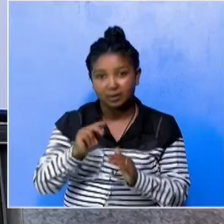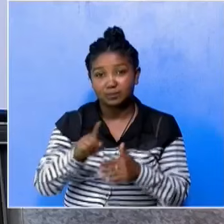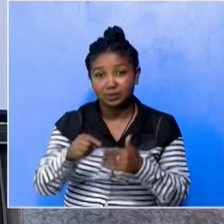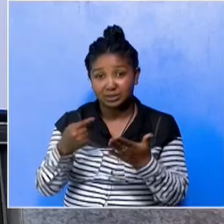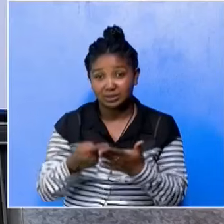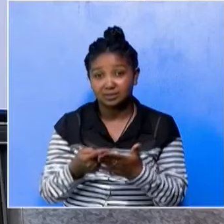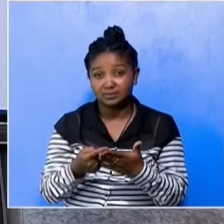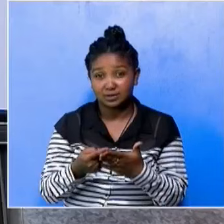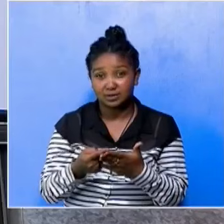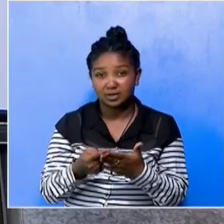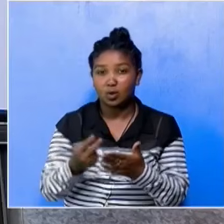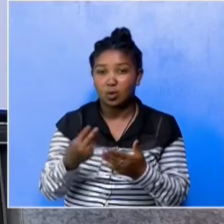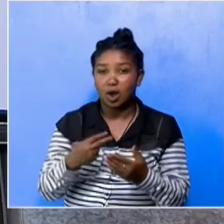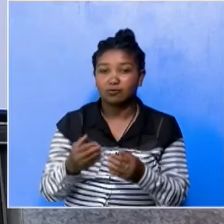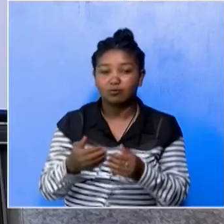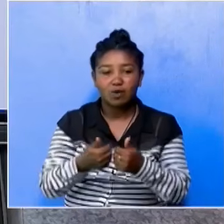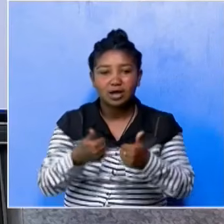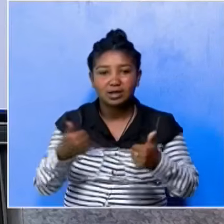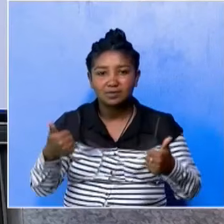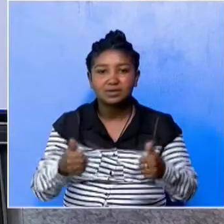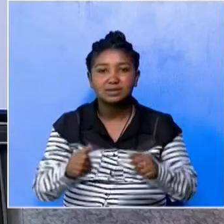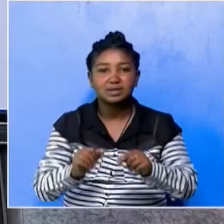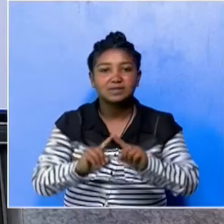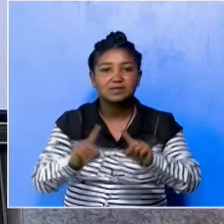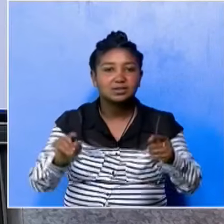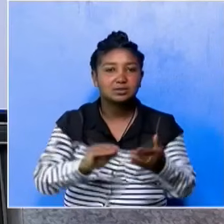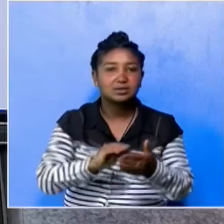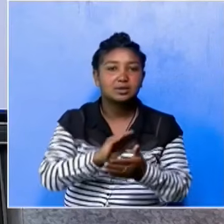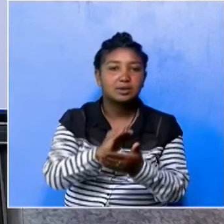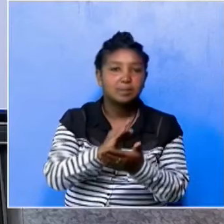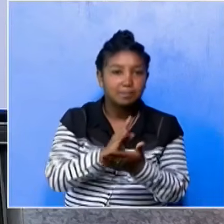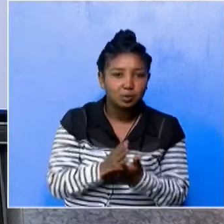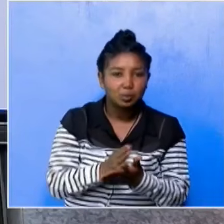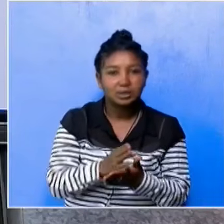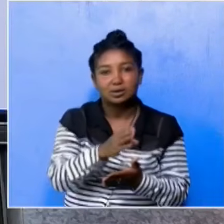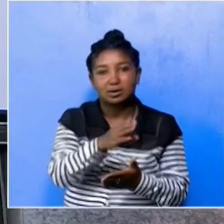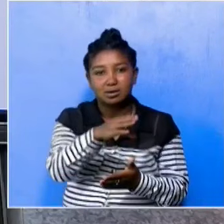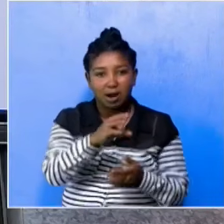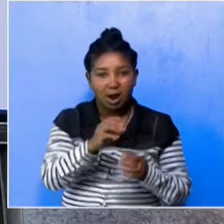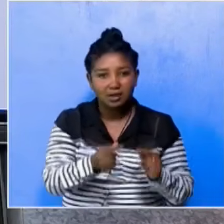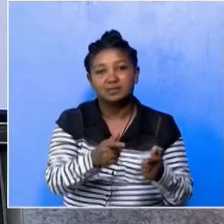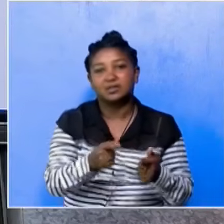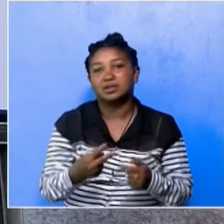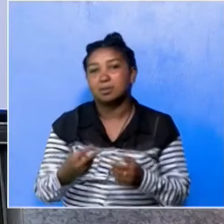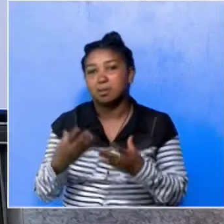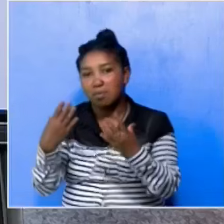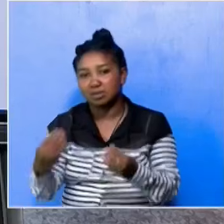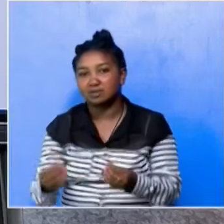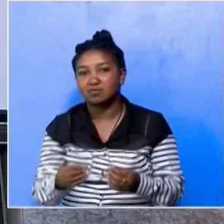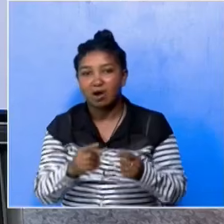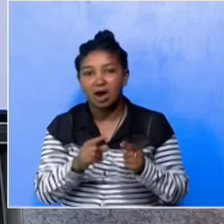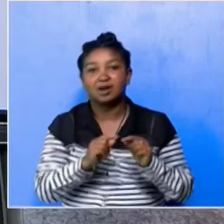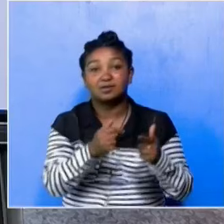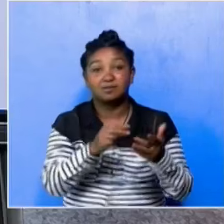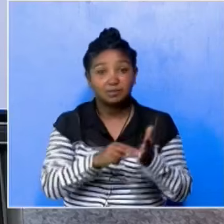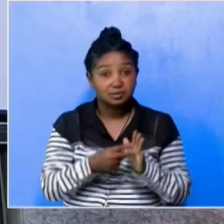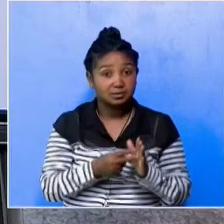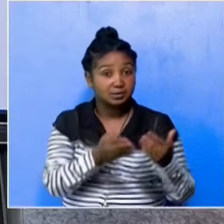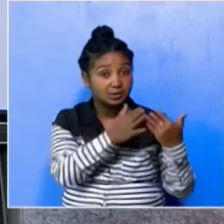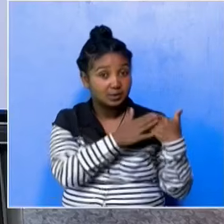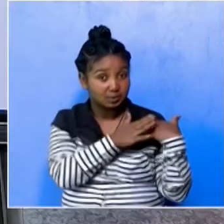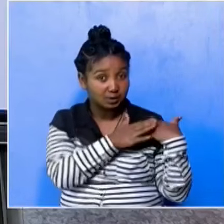this sense, we have to identify the difference between active and passive voice. Active voice means if the